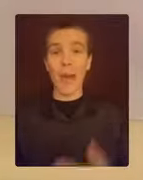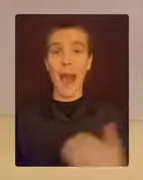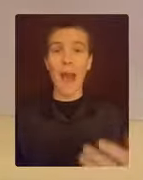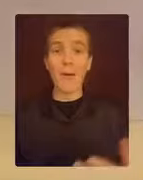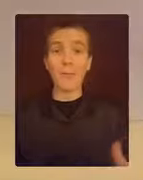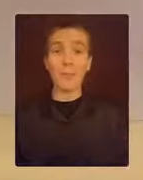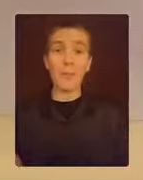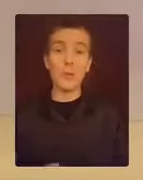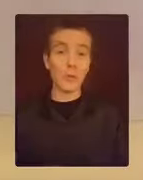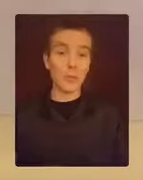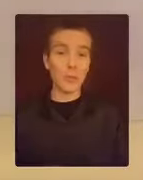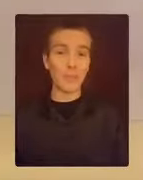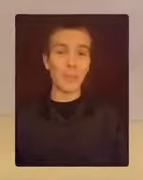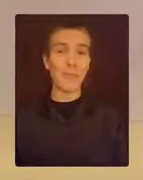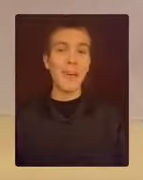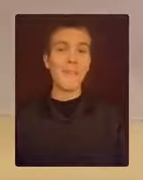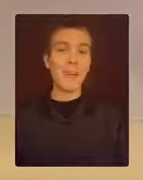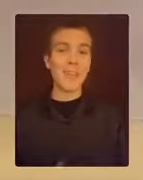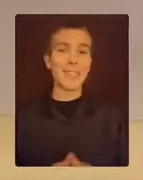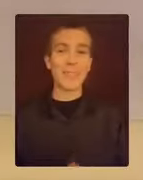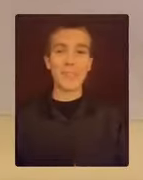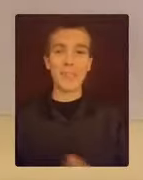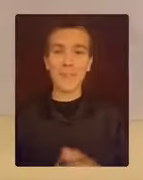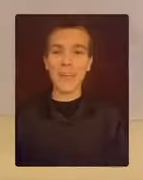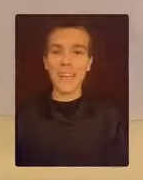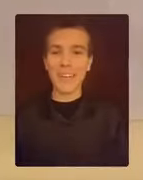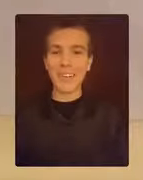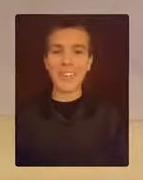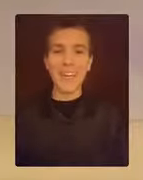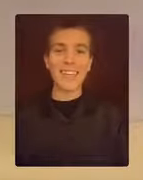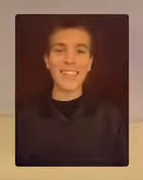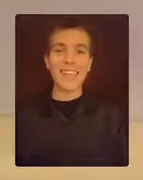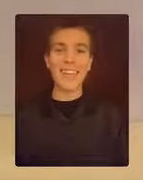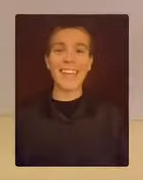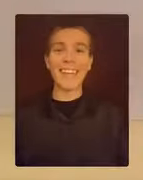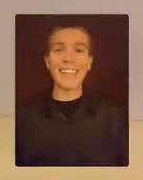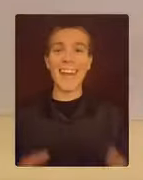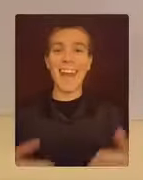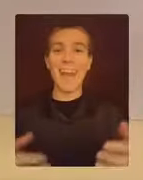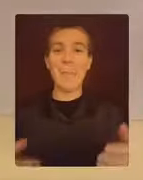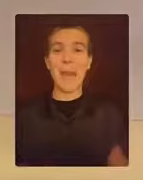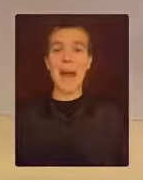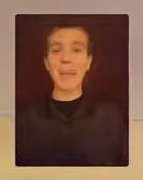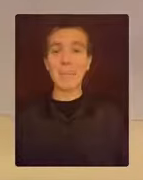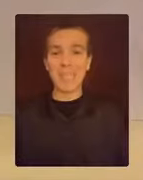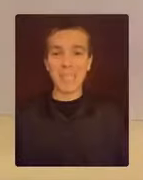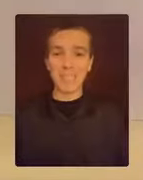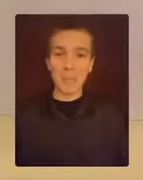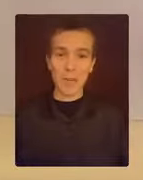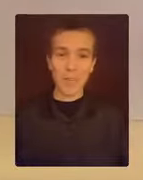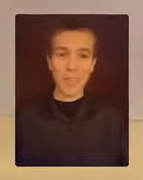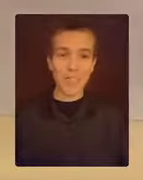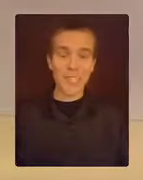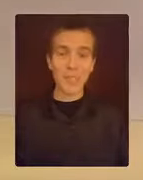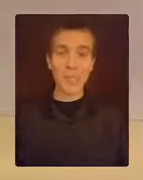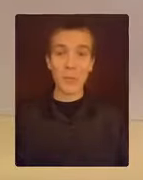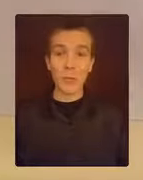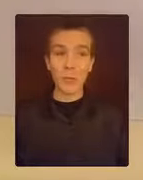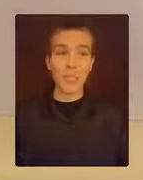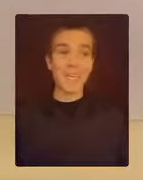on how to lucid dream, especially for beginners, because it is a mind-bending experience.